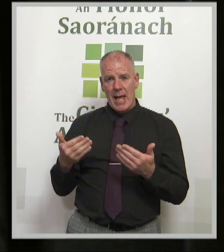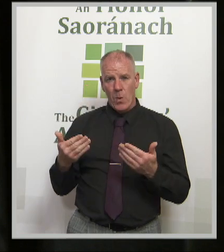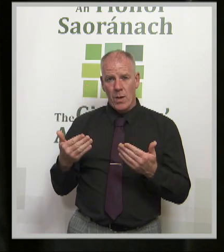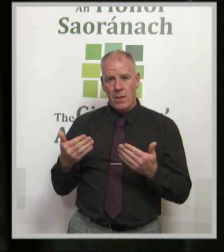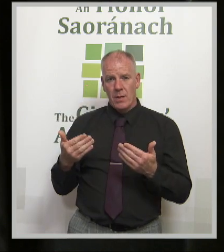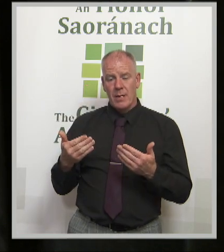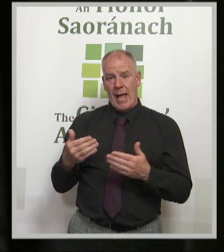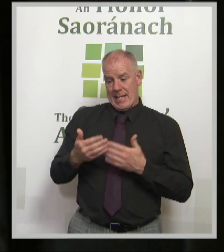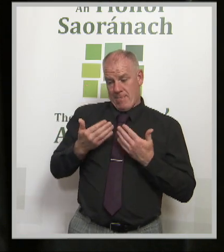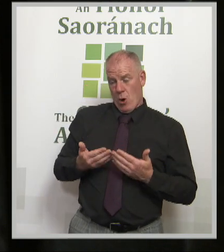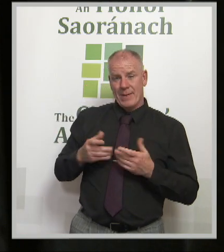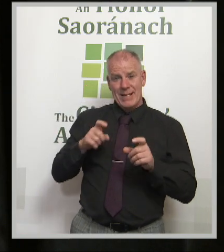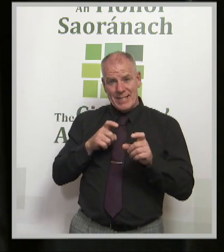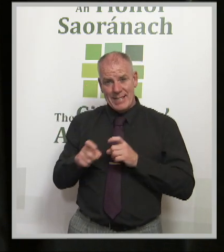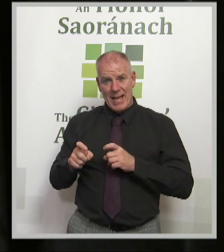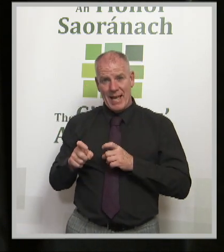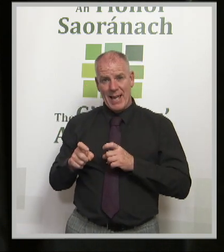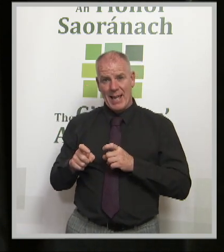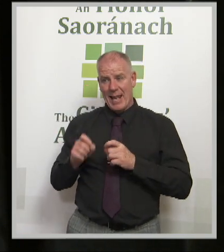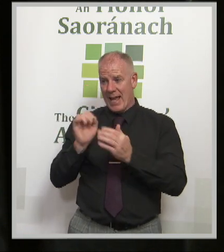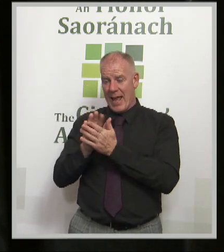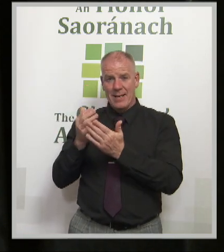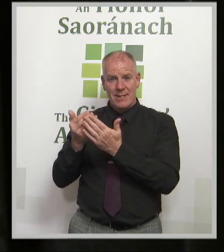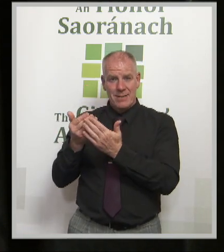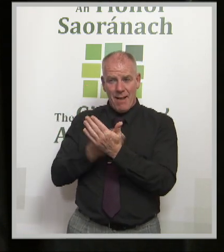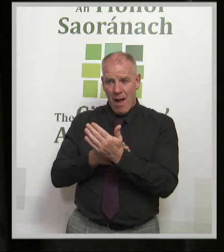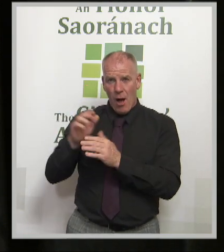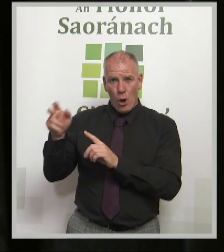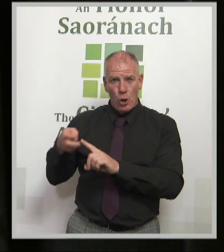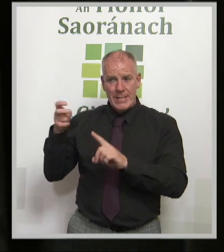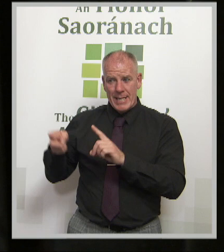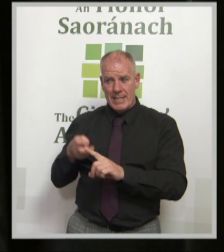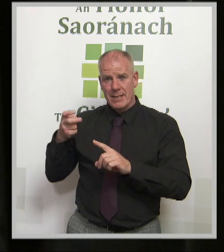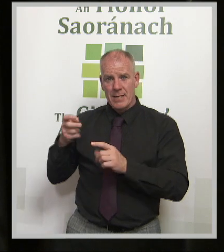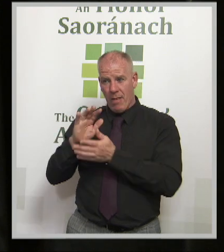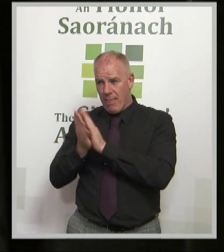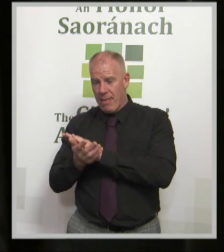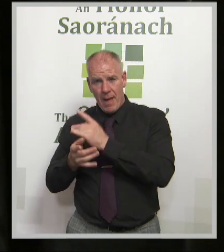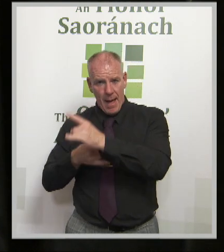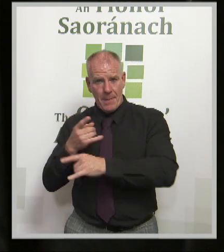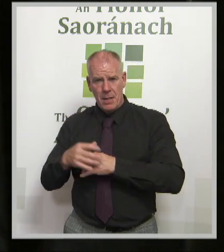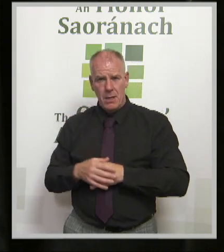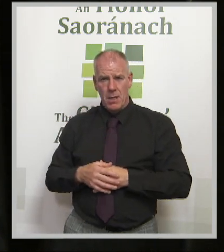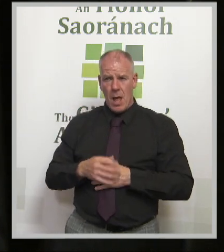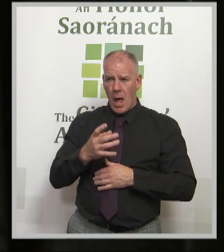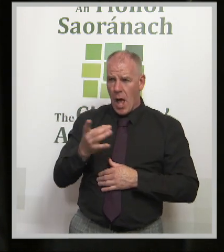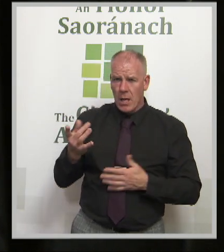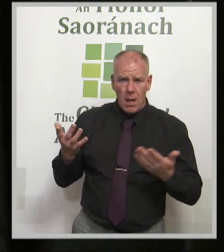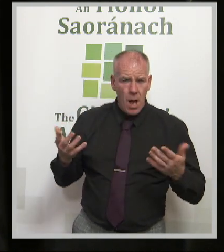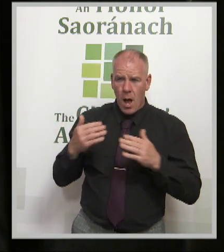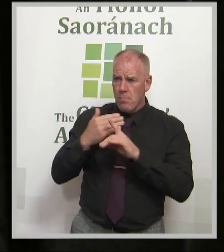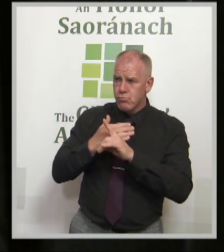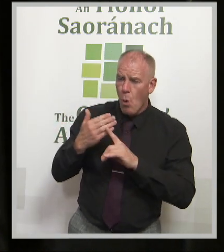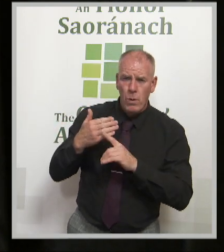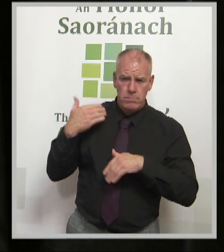Directive, today there is still illegal cutting and destruction of raised bogs taking place. And you ask, despite all the progress, and there